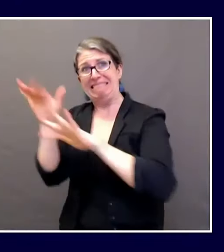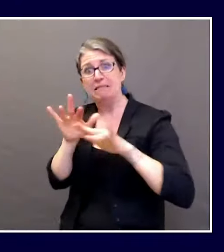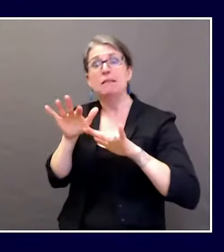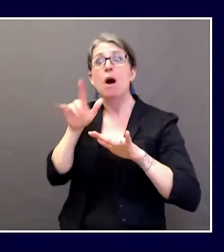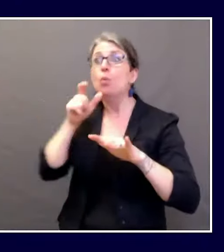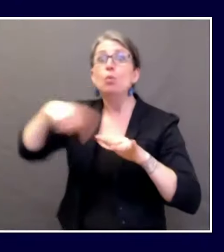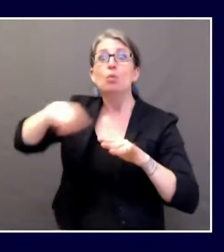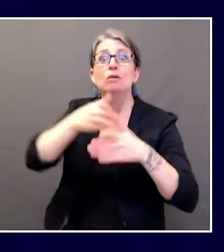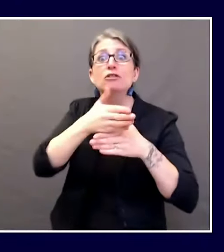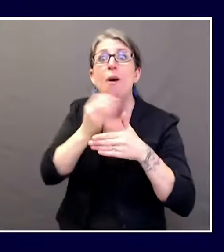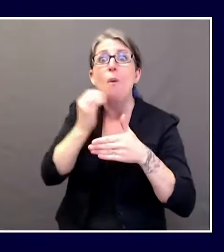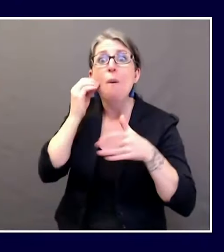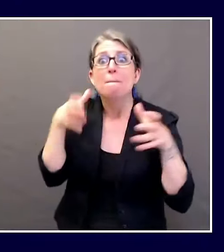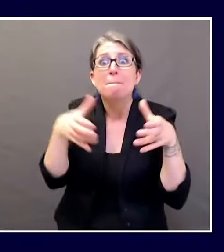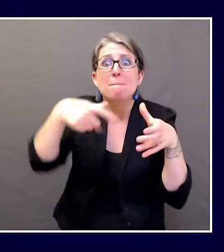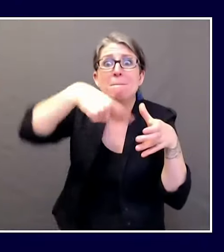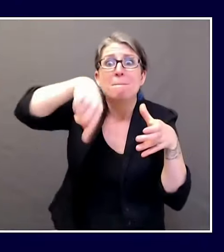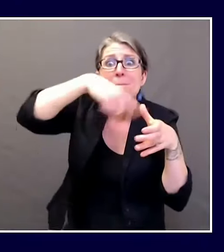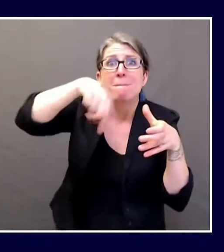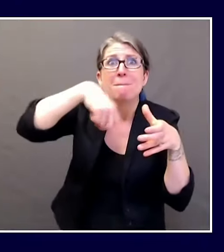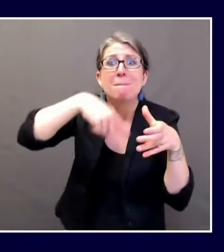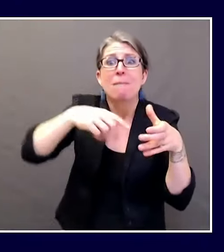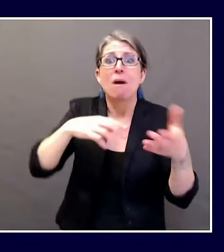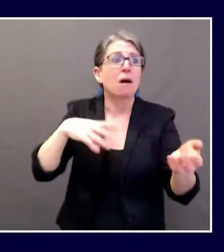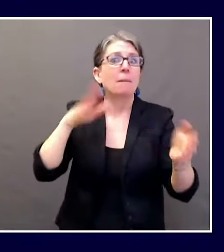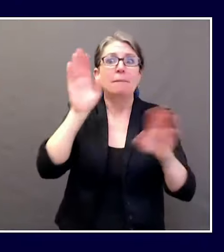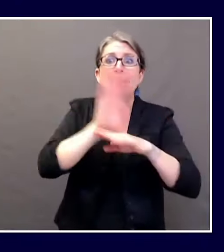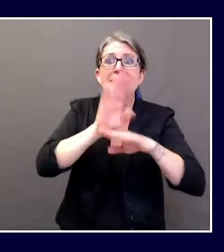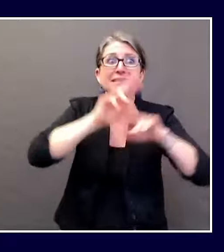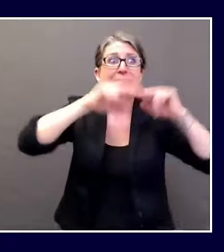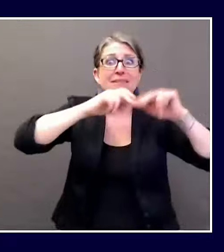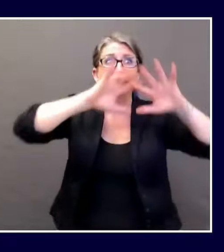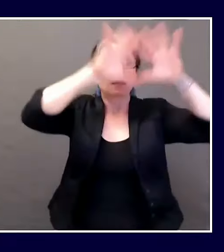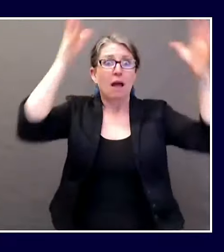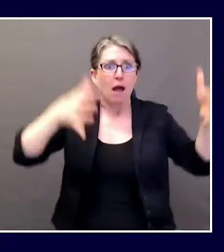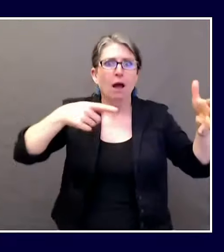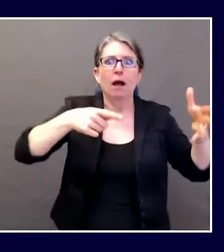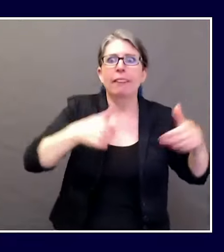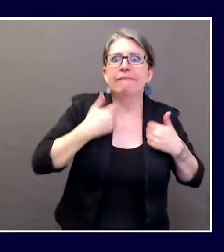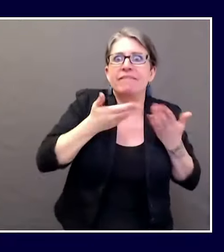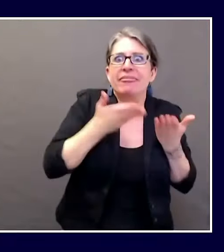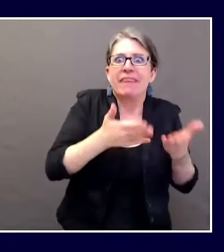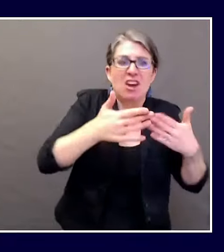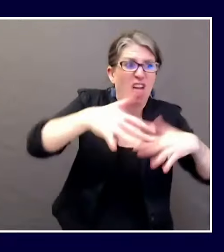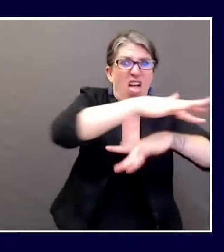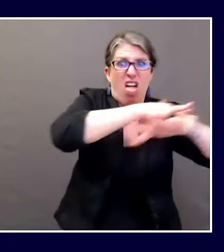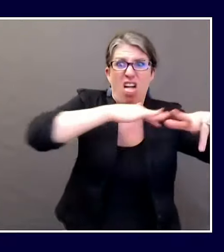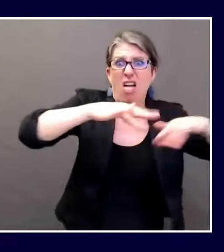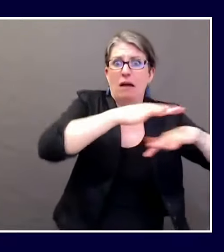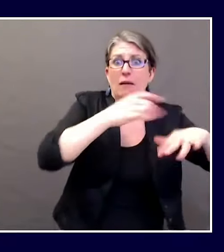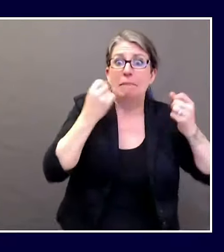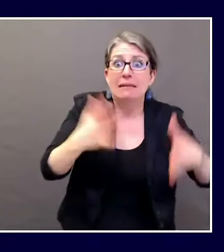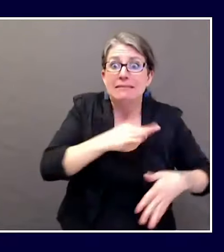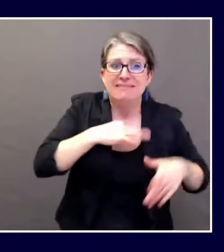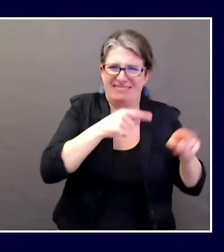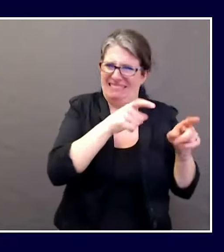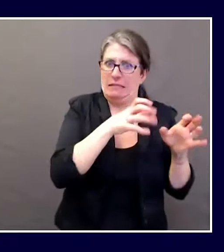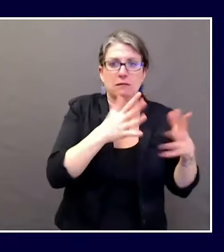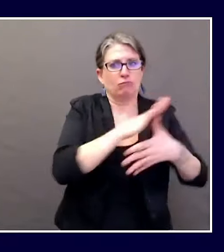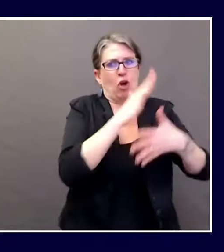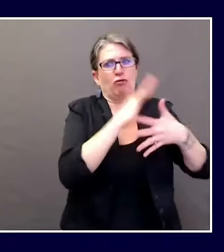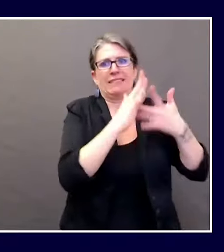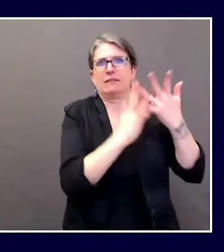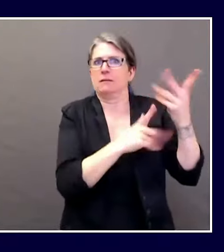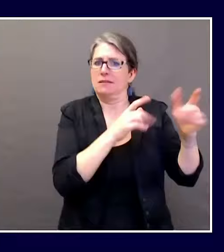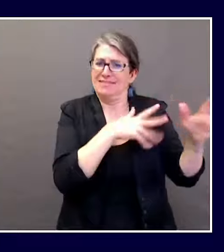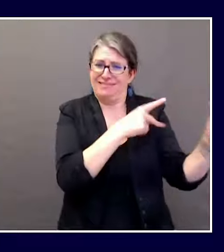first, we have reduced their likelihood of getting COVID and thus protected them. One of the benefits of that is that we have